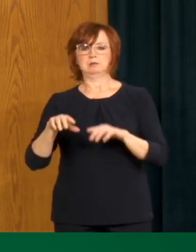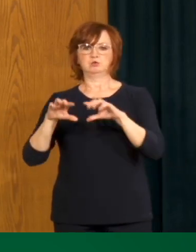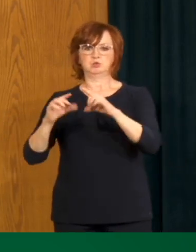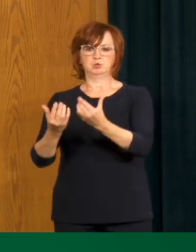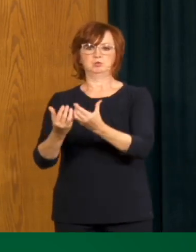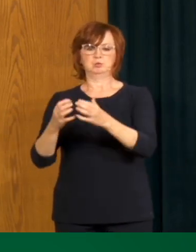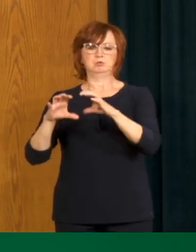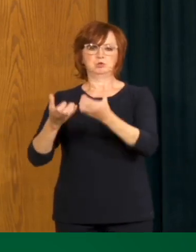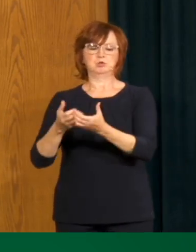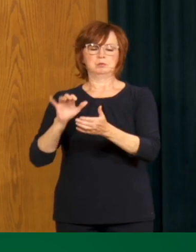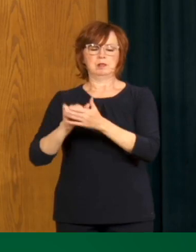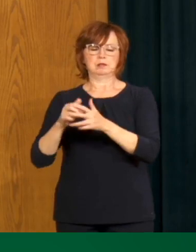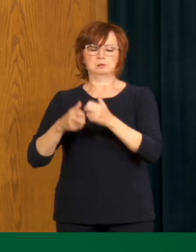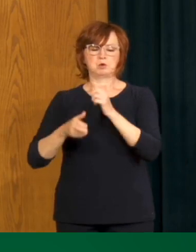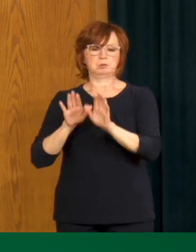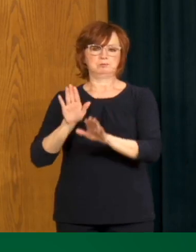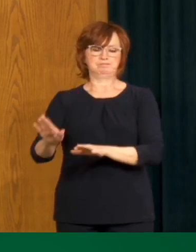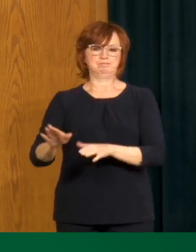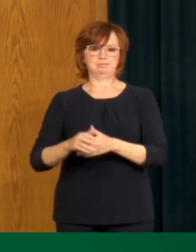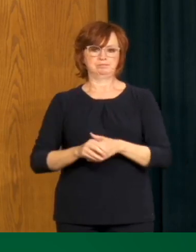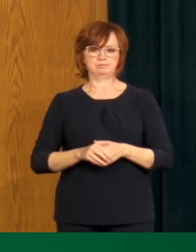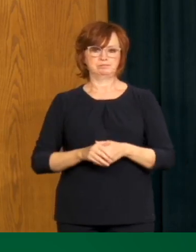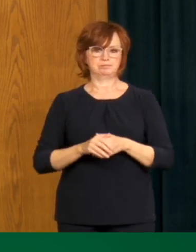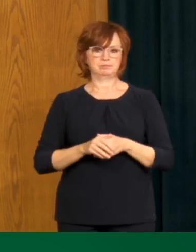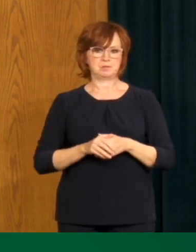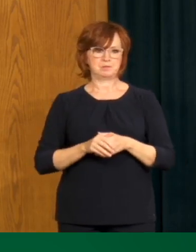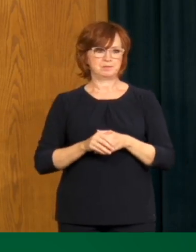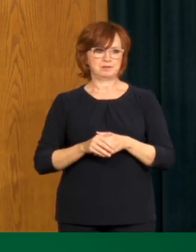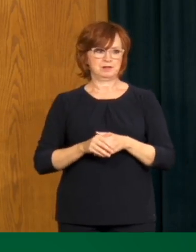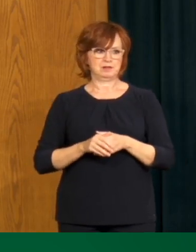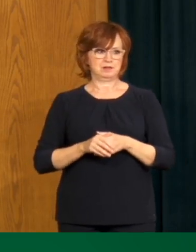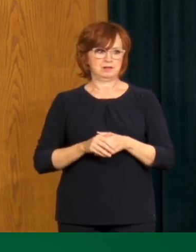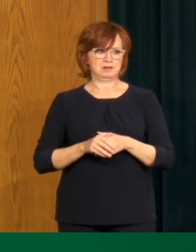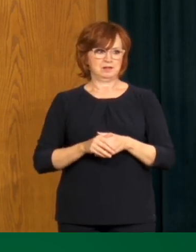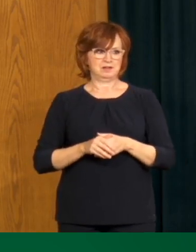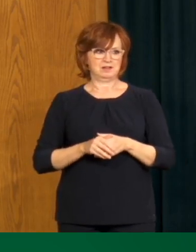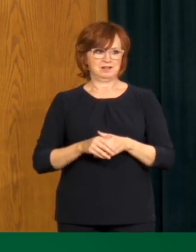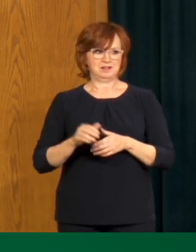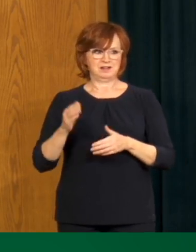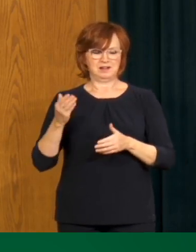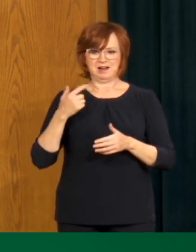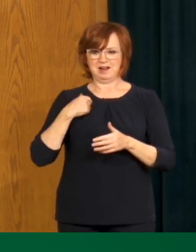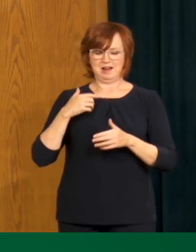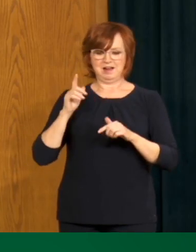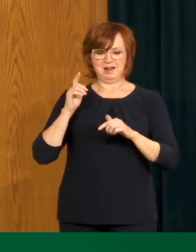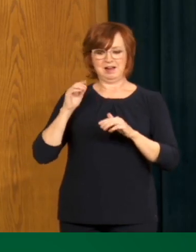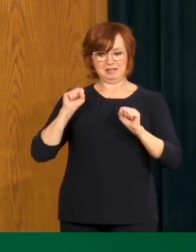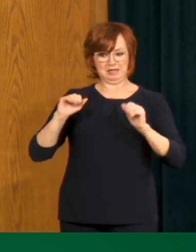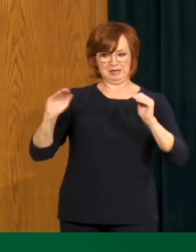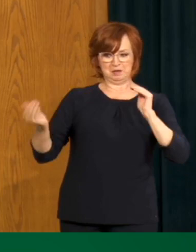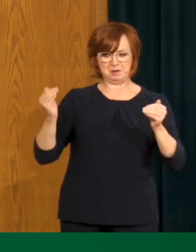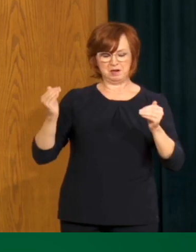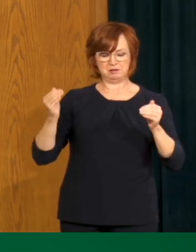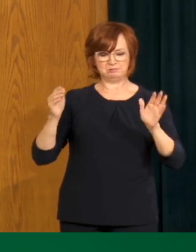there. I'll maybe use the analogy in the next. Follow up, Arthur? We'll see if it fits with my follow-up question.